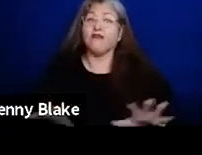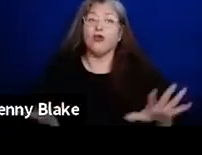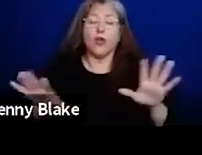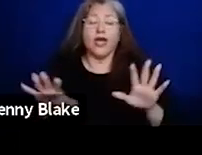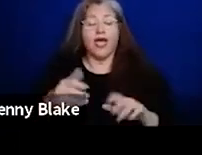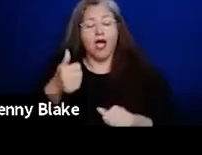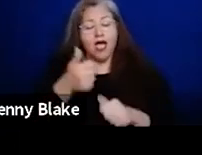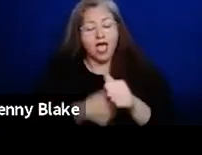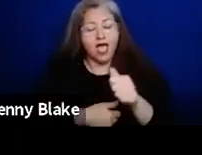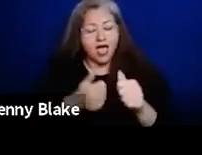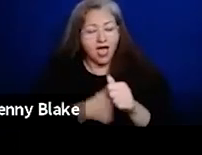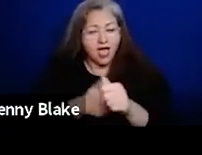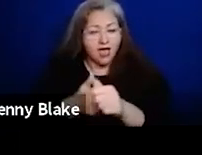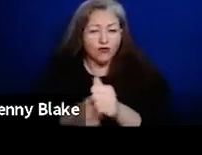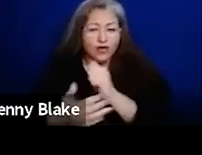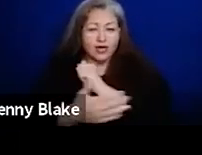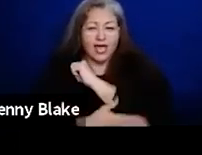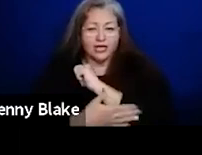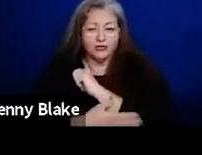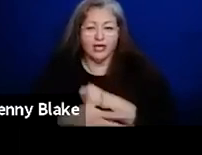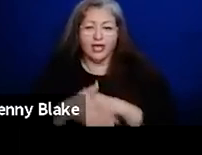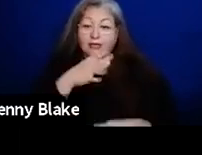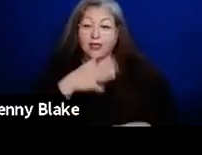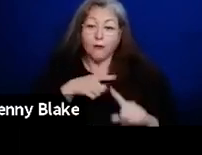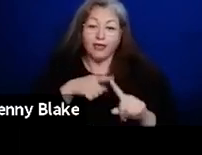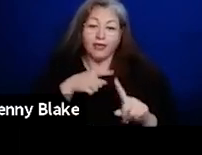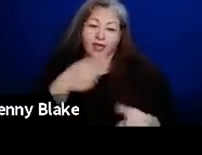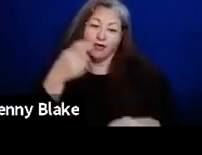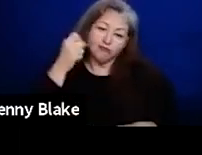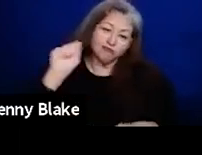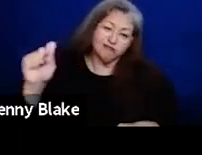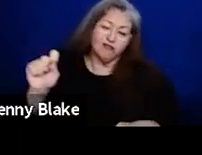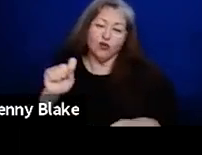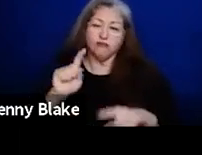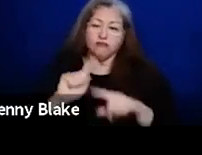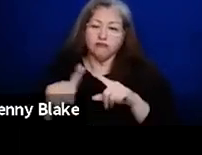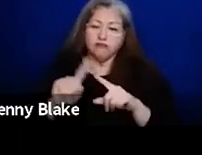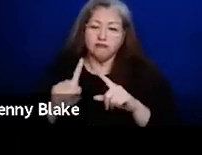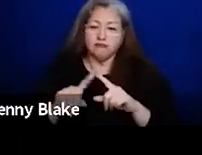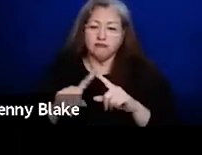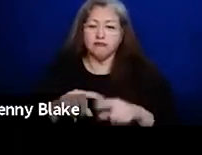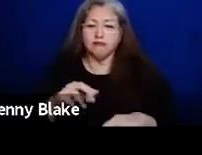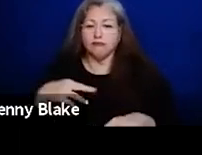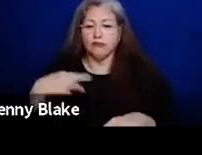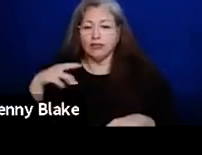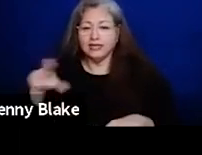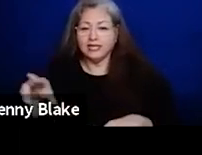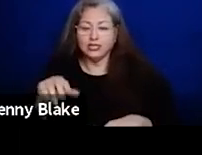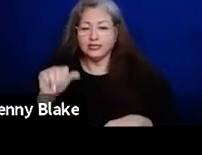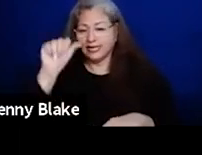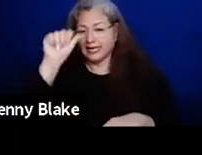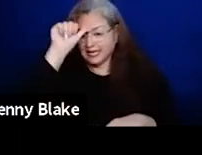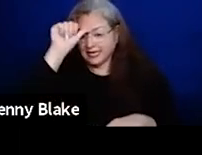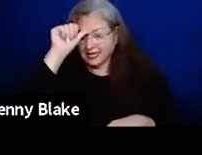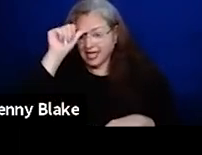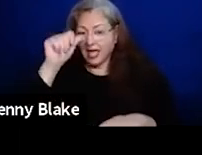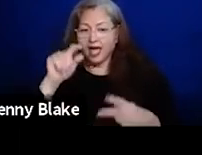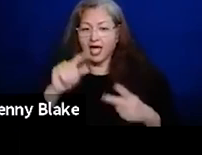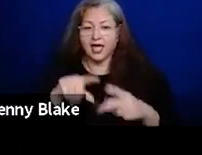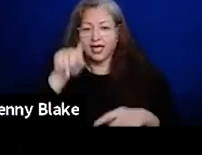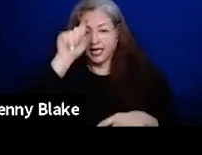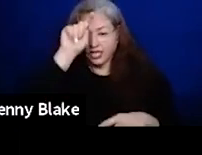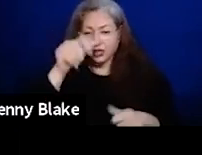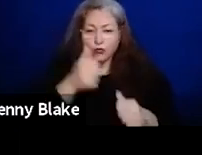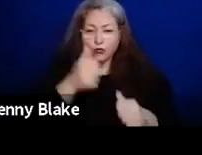country. Women were rebelling in all religions, in India, in Egypt, under Hinduism,